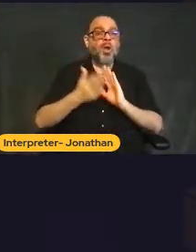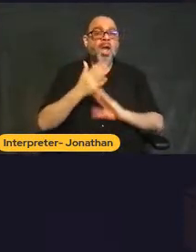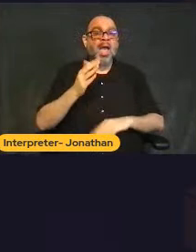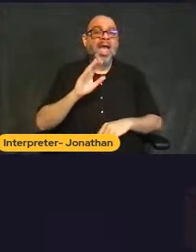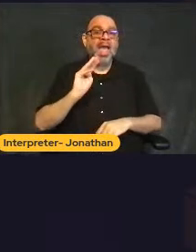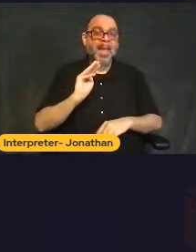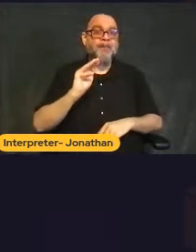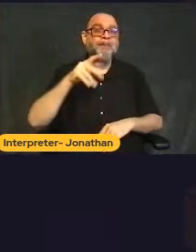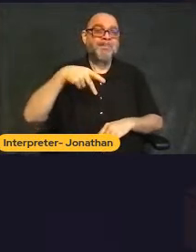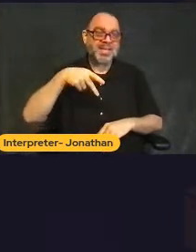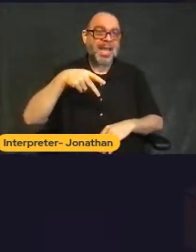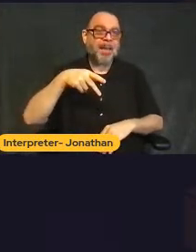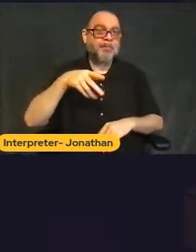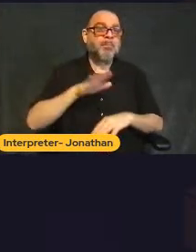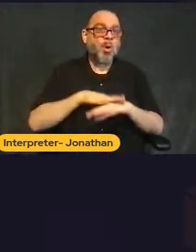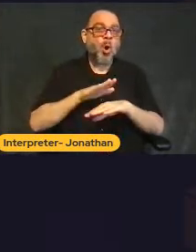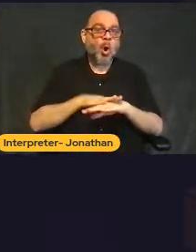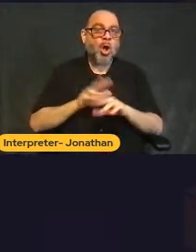watch.